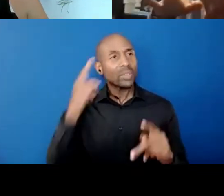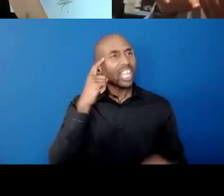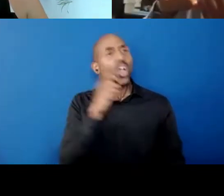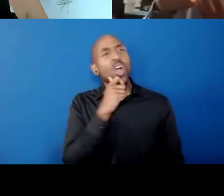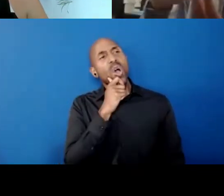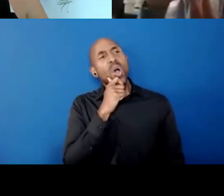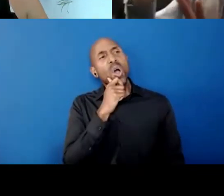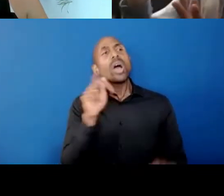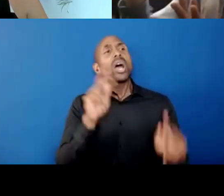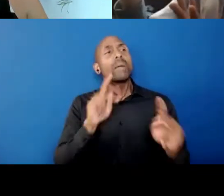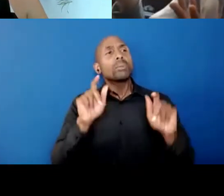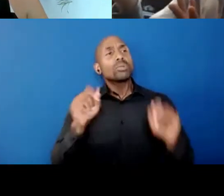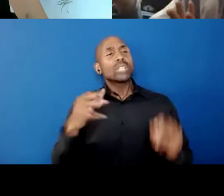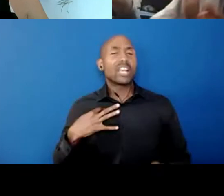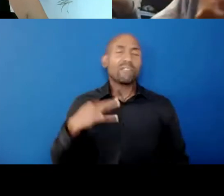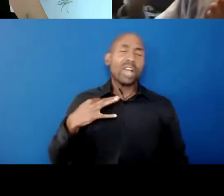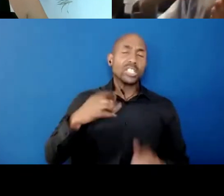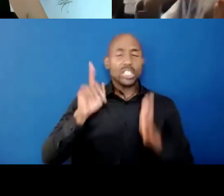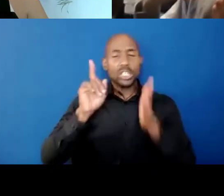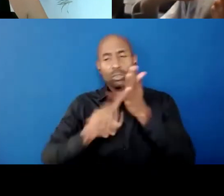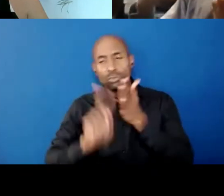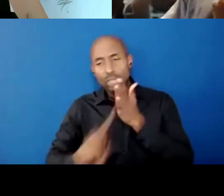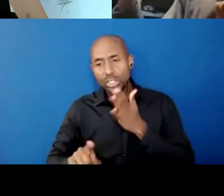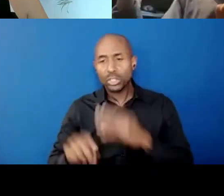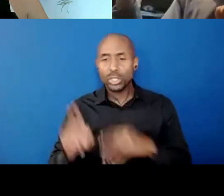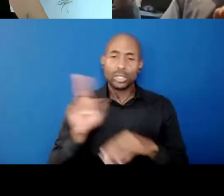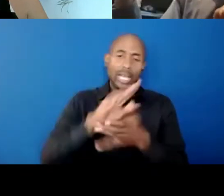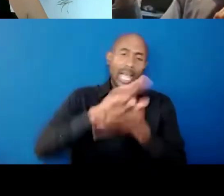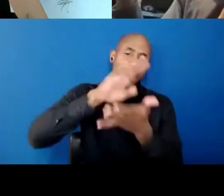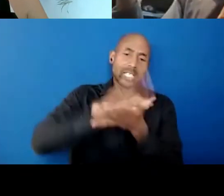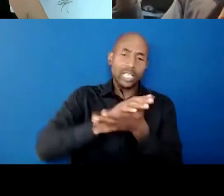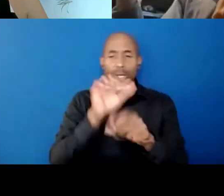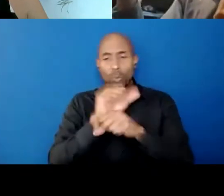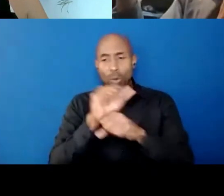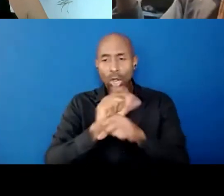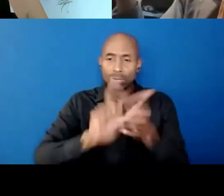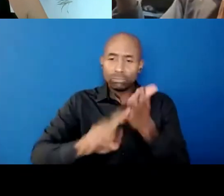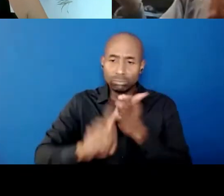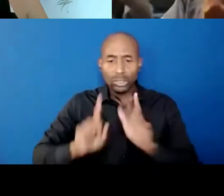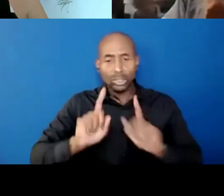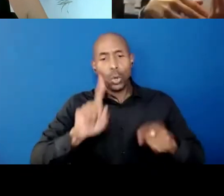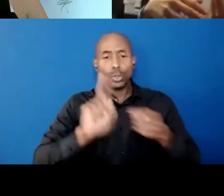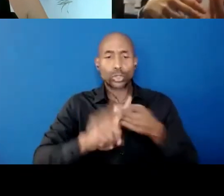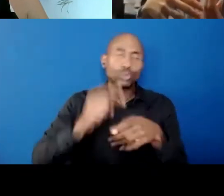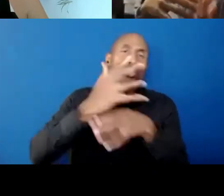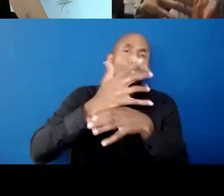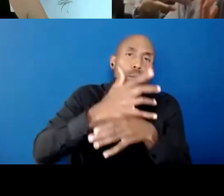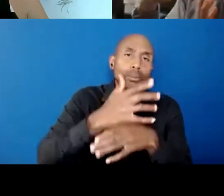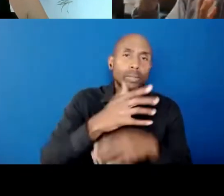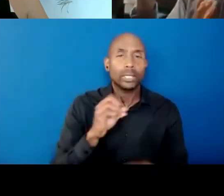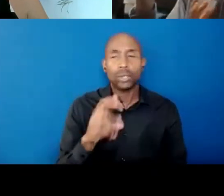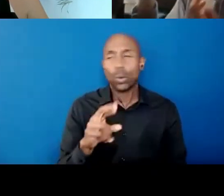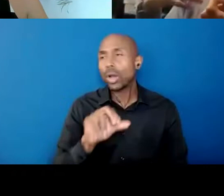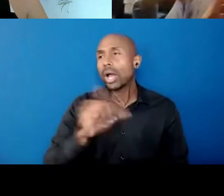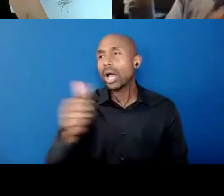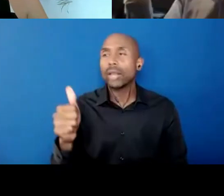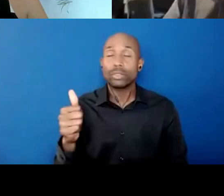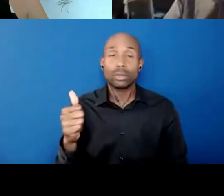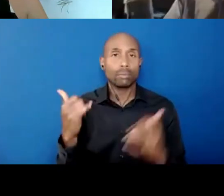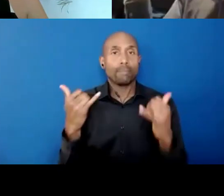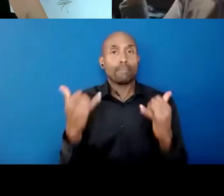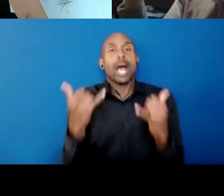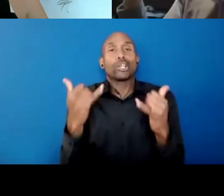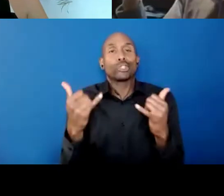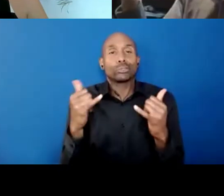volunteer research or scholarly work in a place like Germany, where kind of we perceive that there's all the modern resources, probably